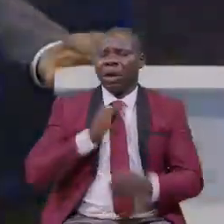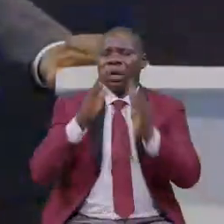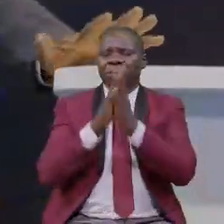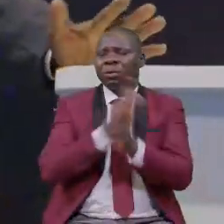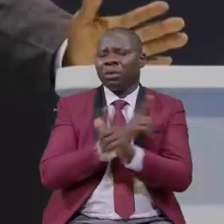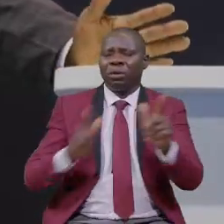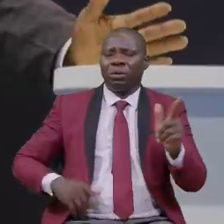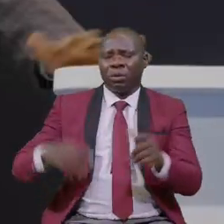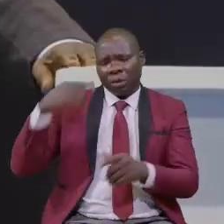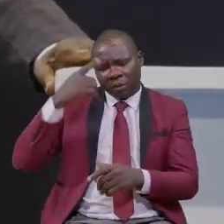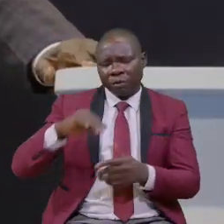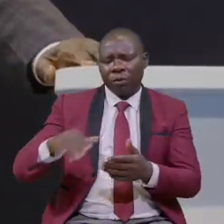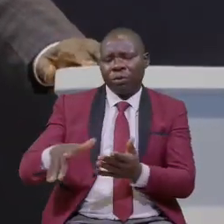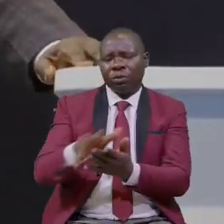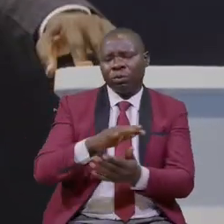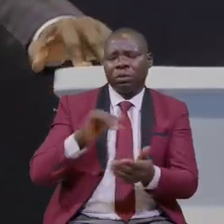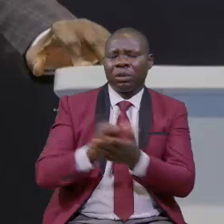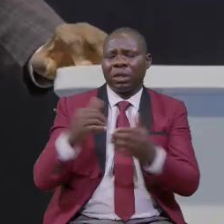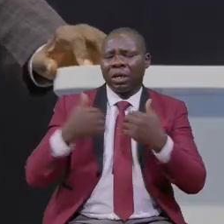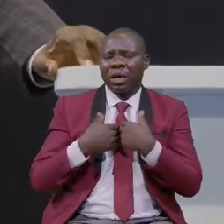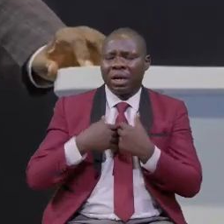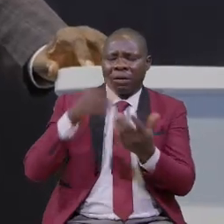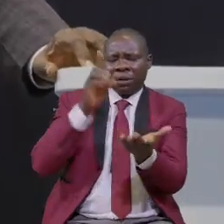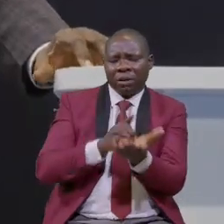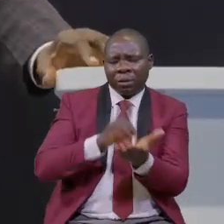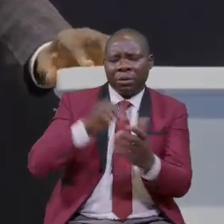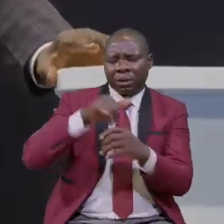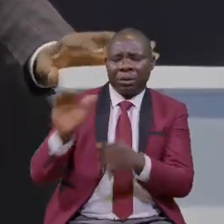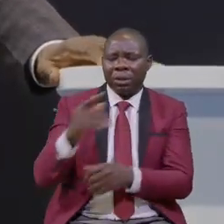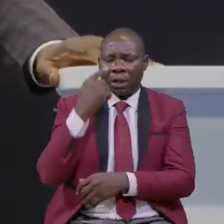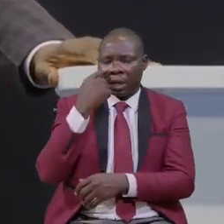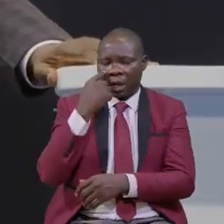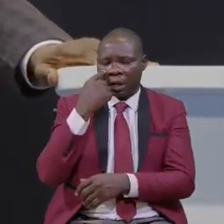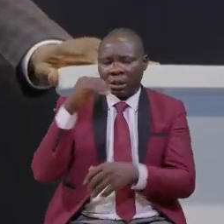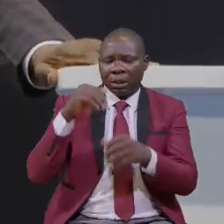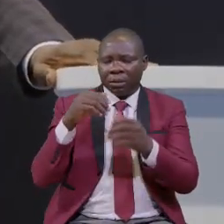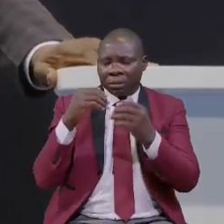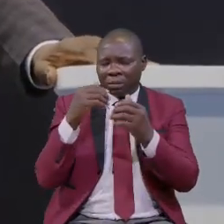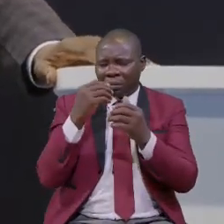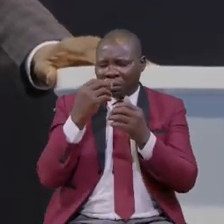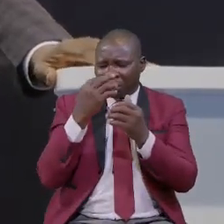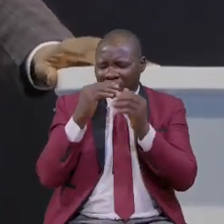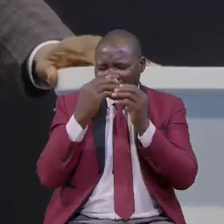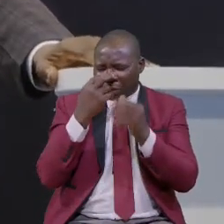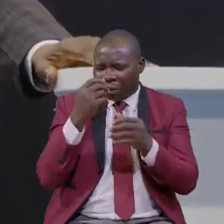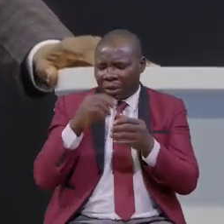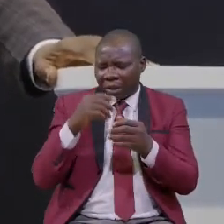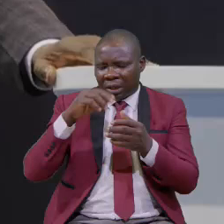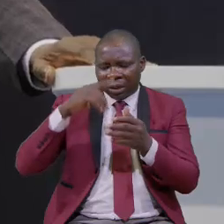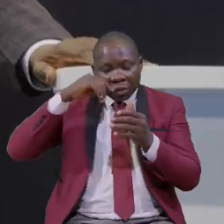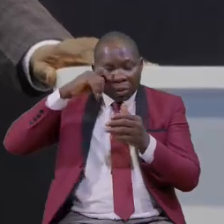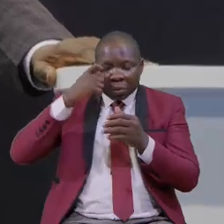for those who have impairment in their sight, dim sight, glaucoma,